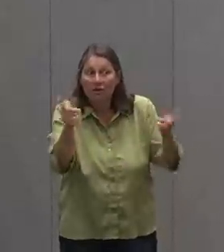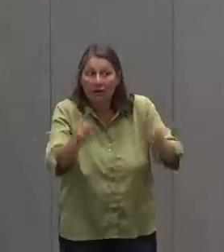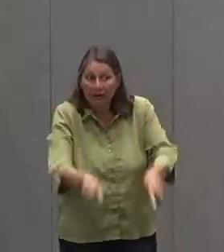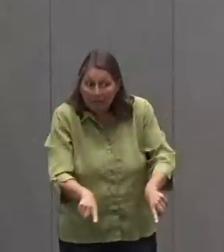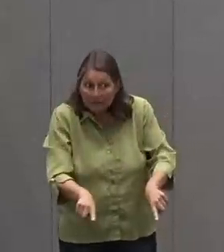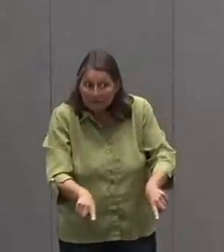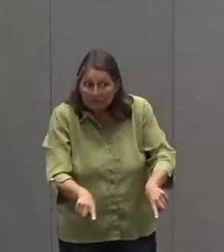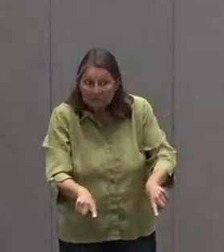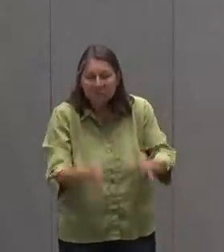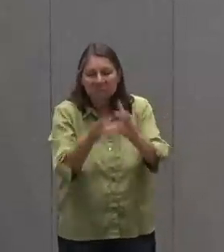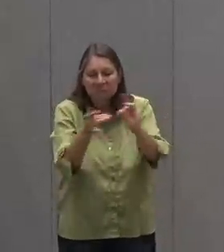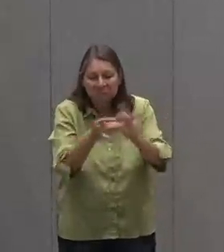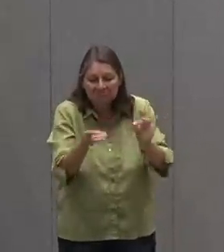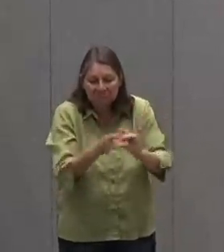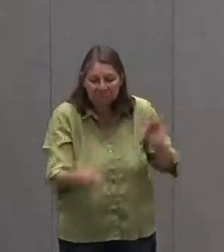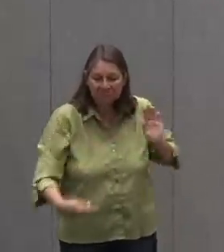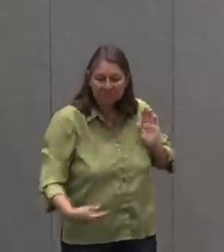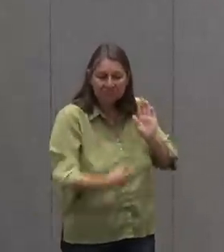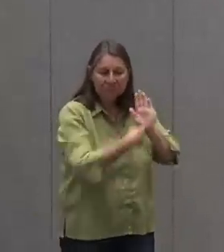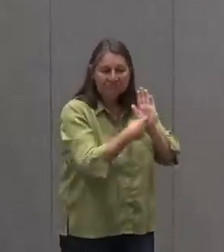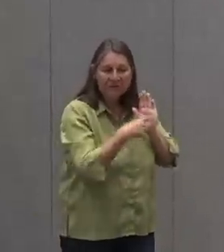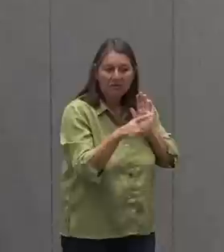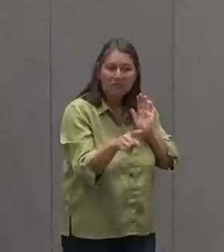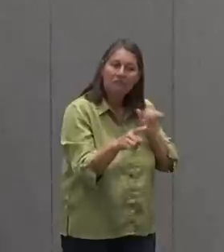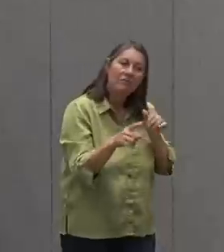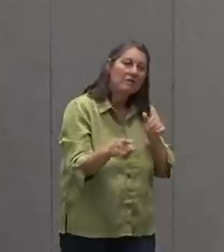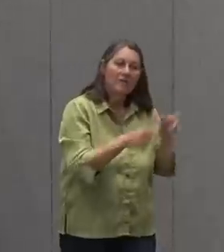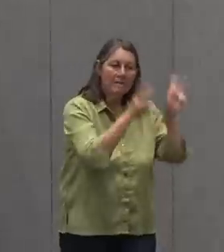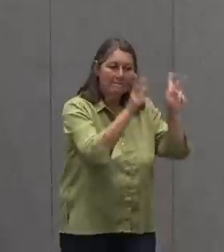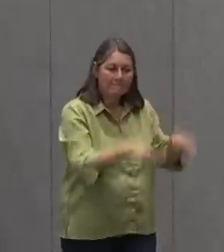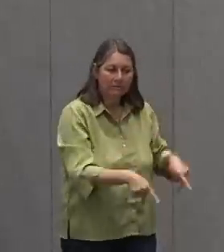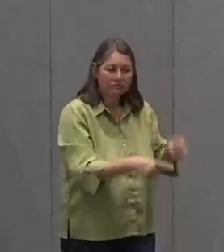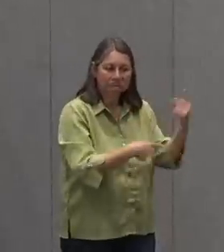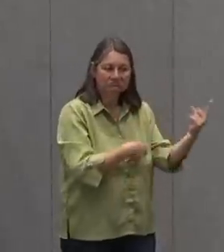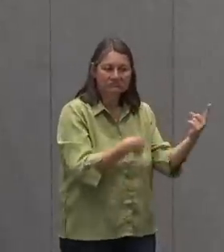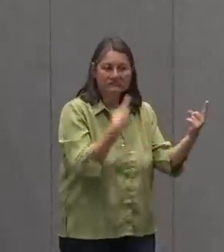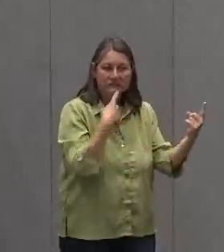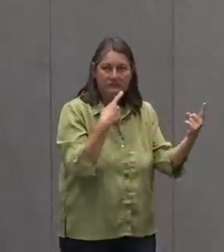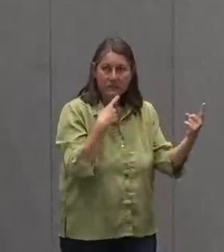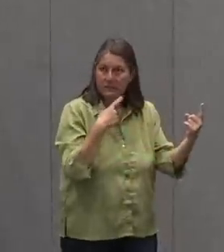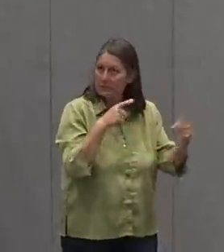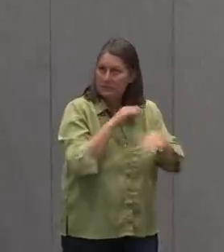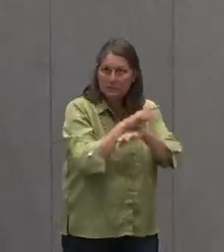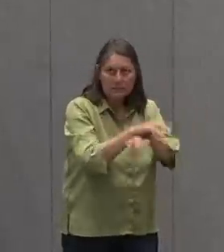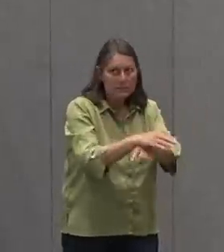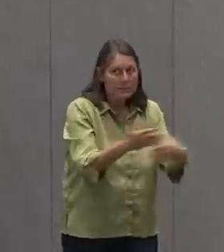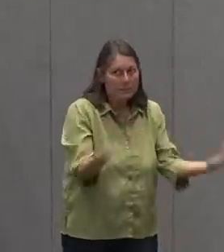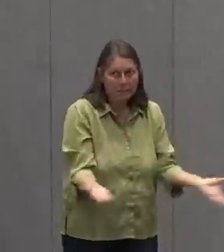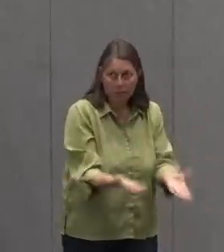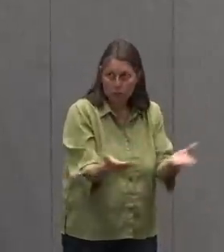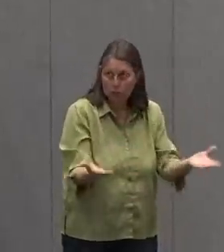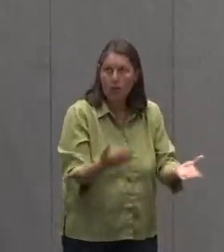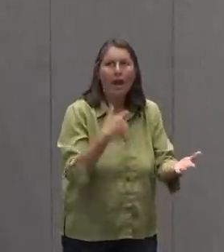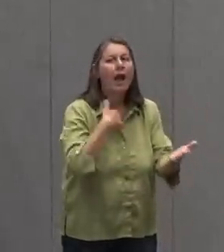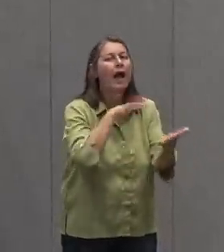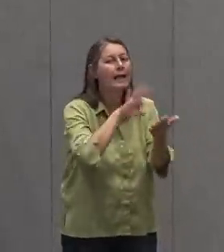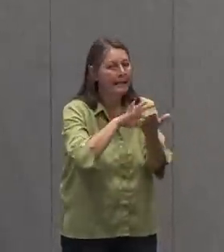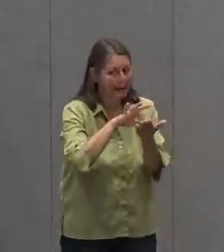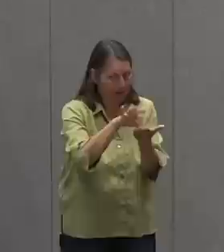said, they were here this morning when I came to the bugarium. I even counted